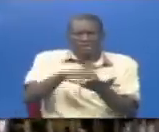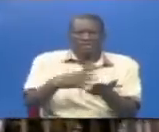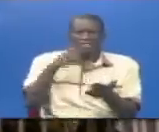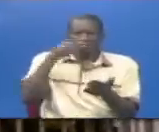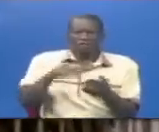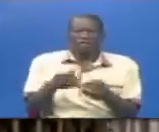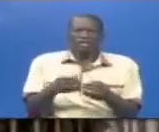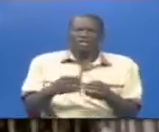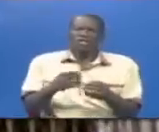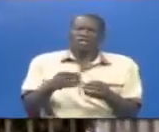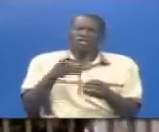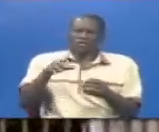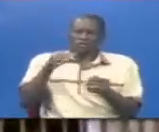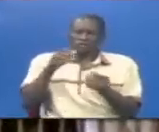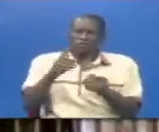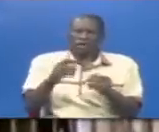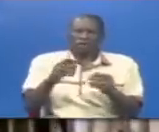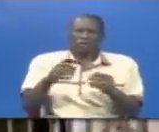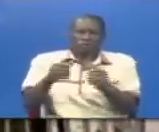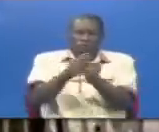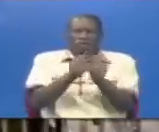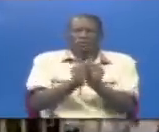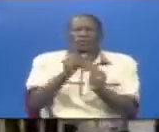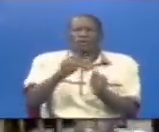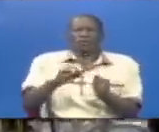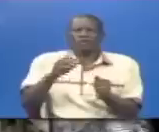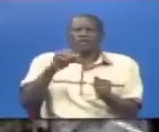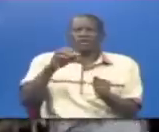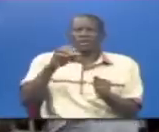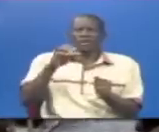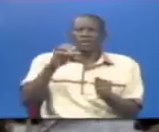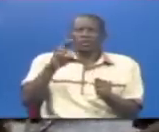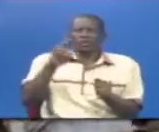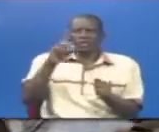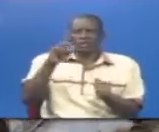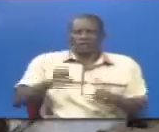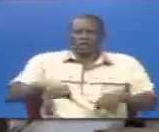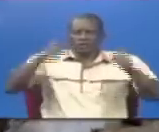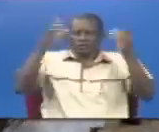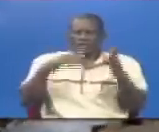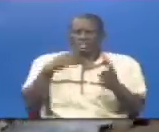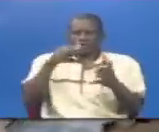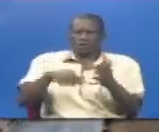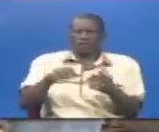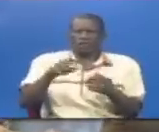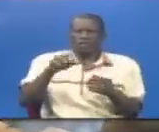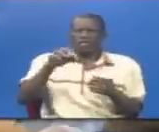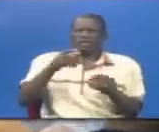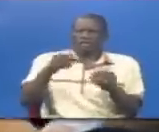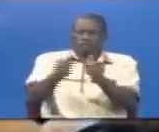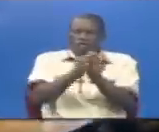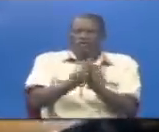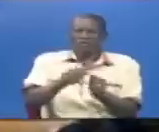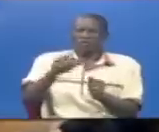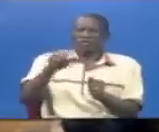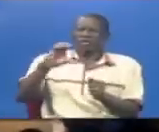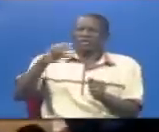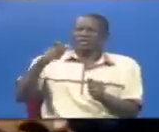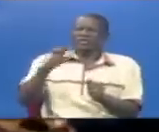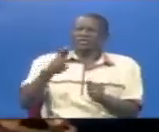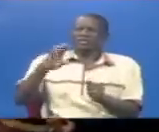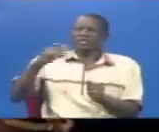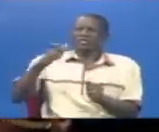is with one of UDA's or Kenya Kwanza officers, claiming one Davis Chirchir. They are claiming